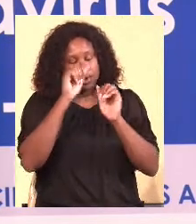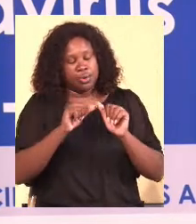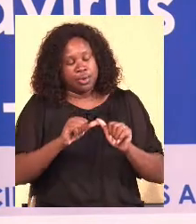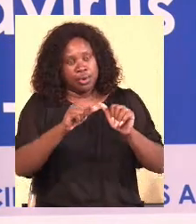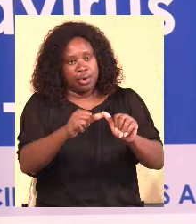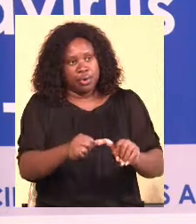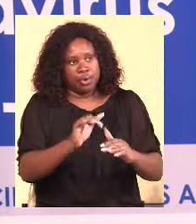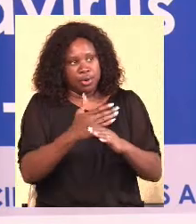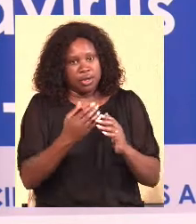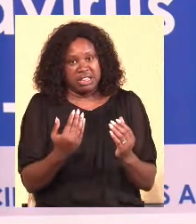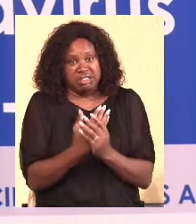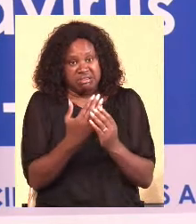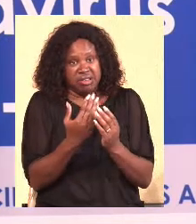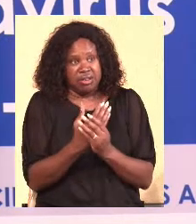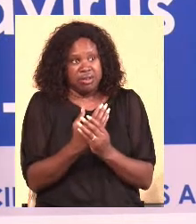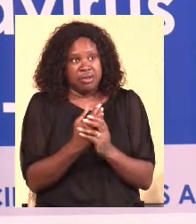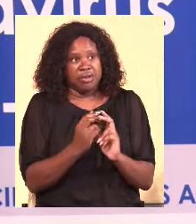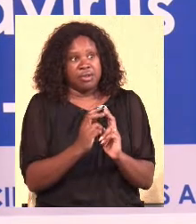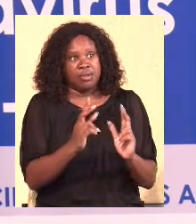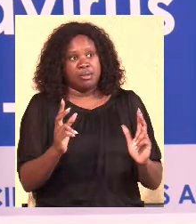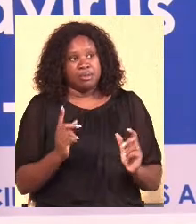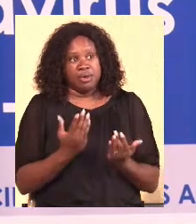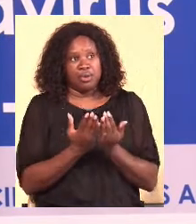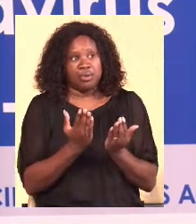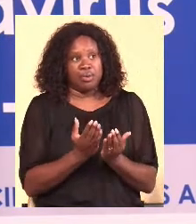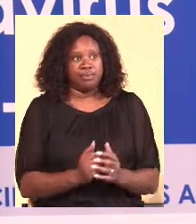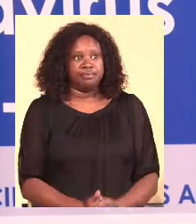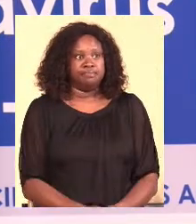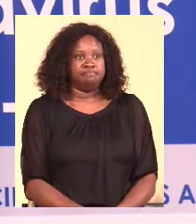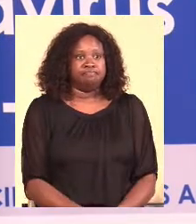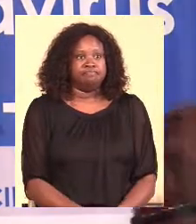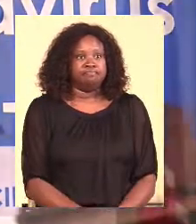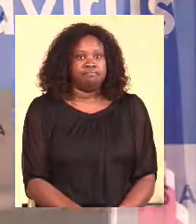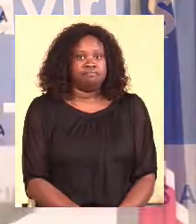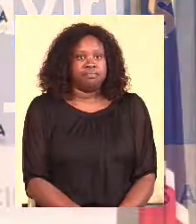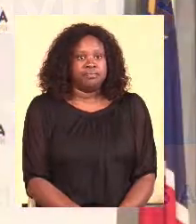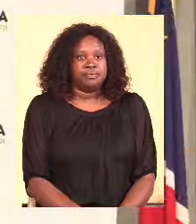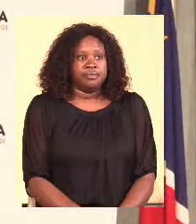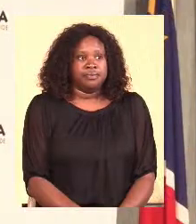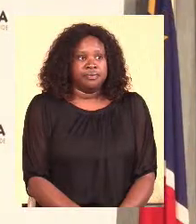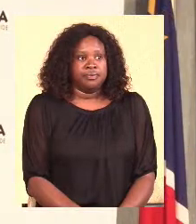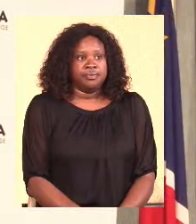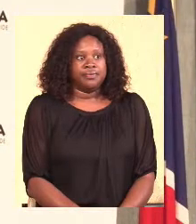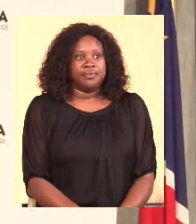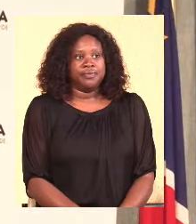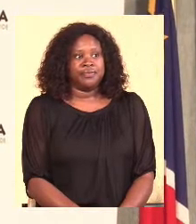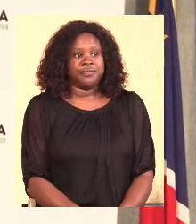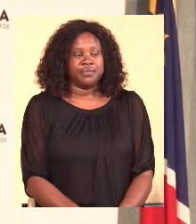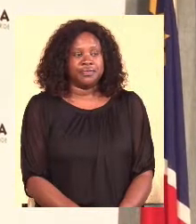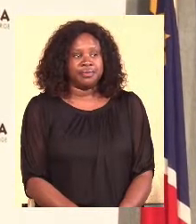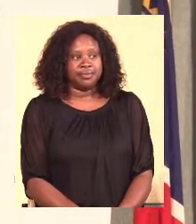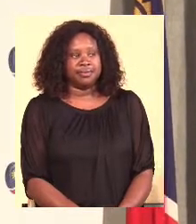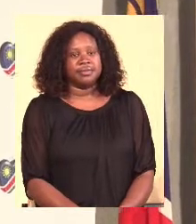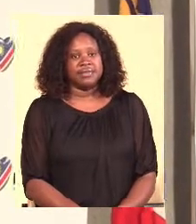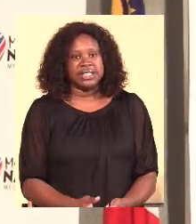is quite new for our public schools downstream. Thank you. Thank you. Yes. Thank you very